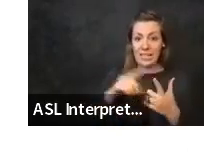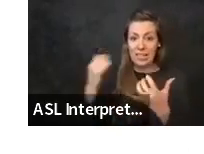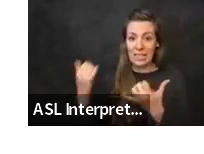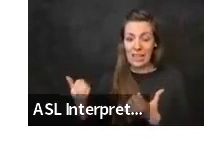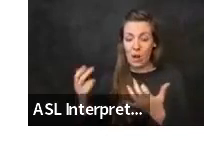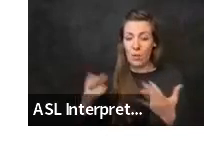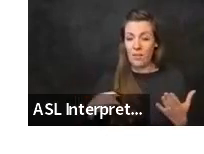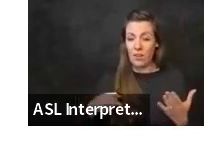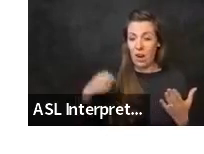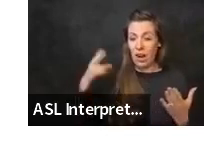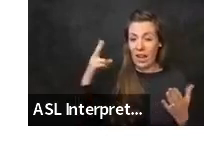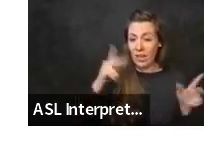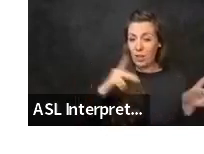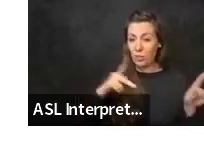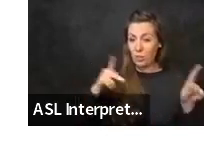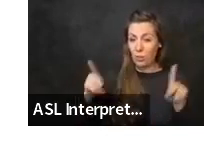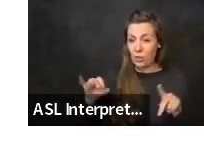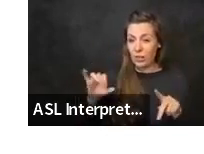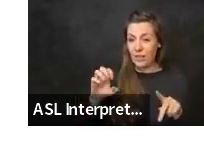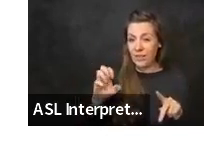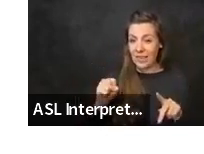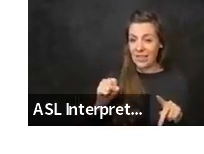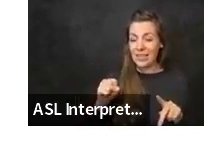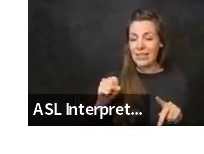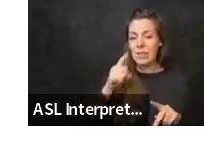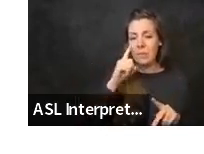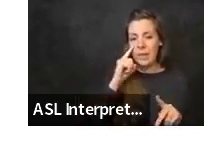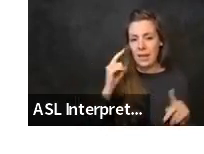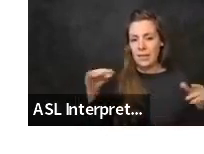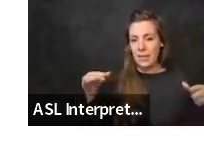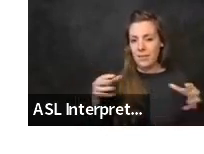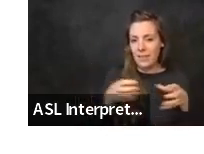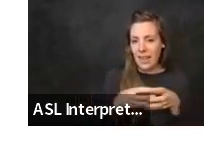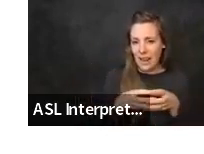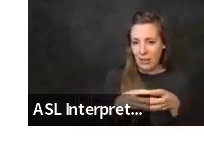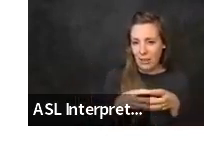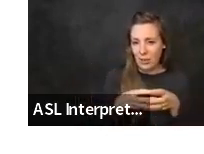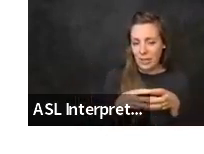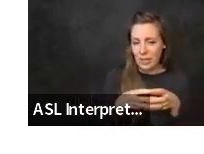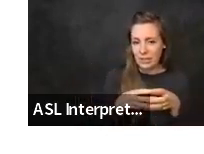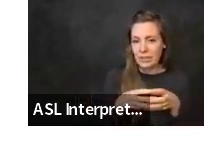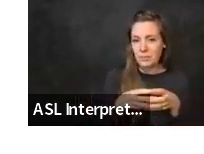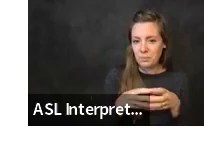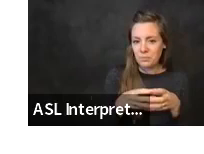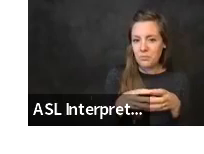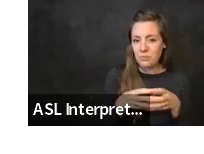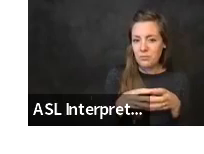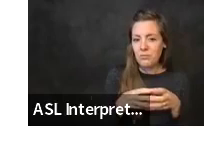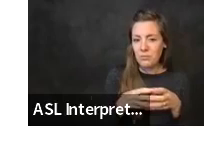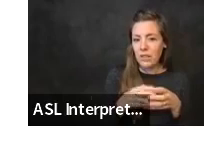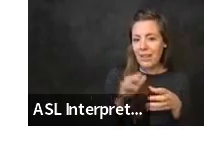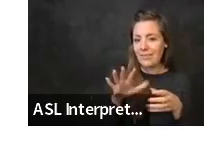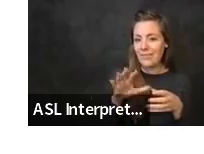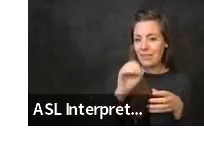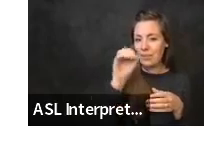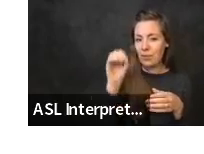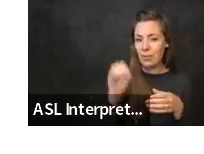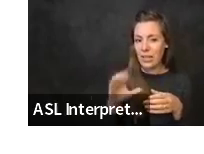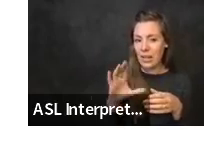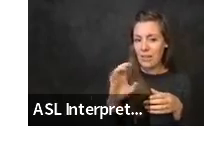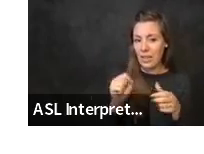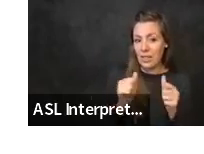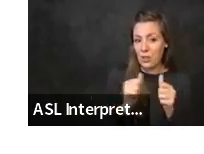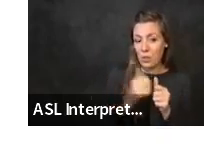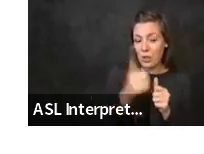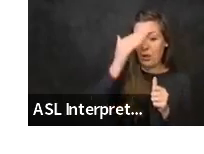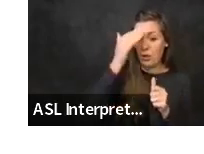highest proportion of cases due to gatherings at any point in the pandemic, with about 50% of cases with known